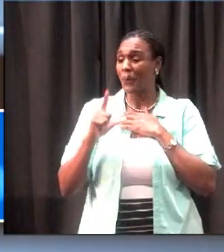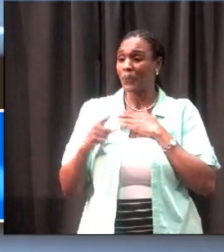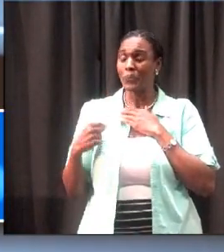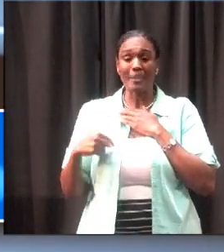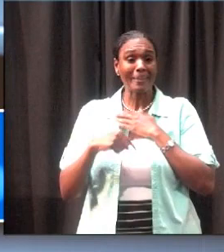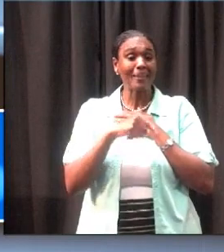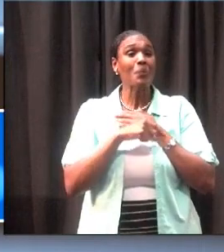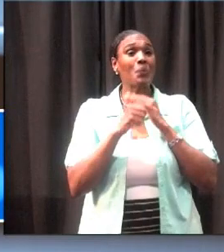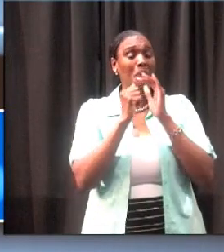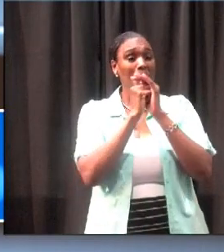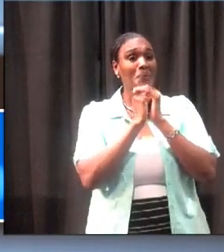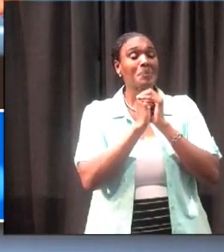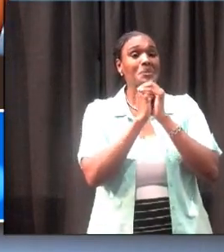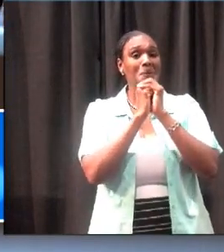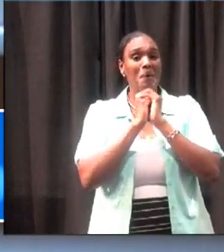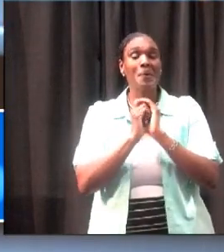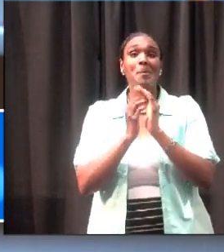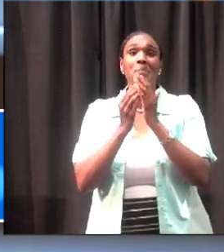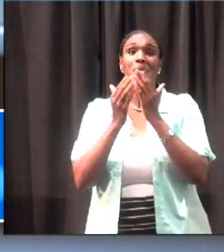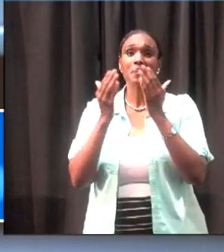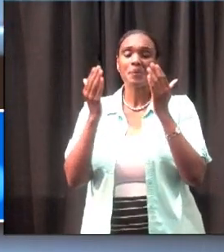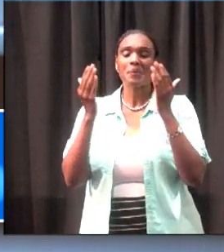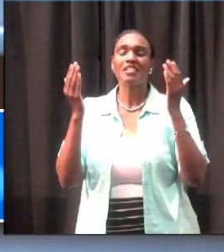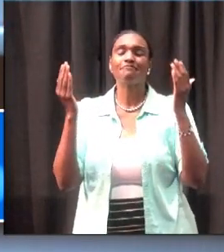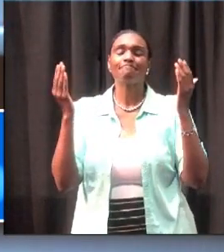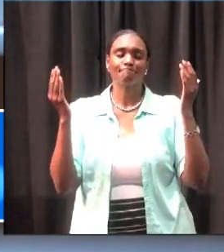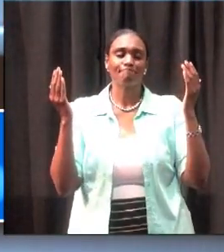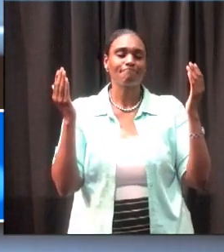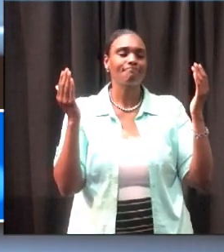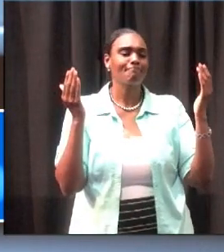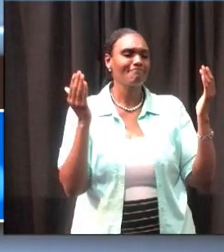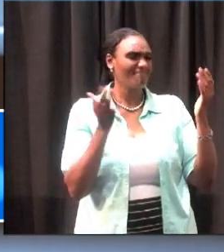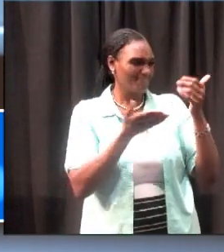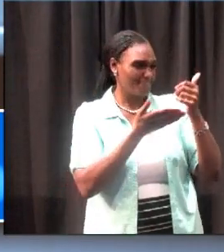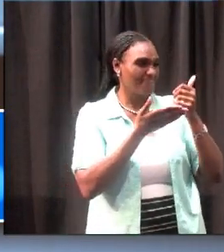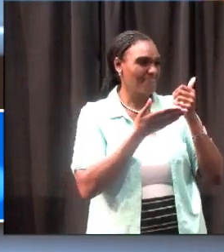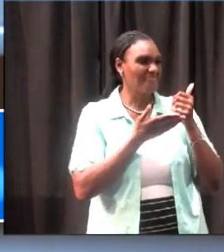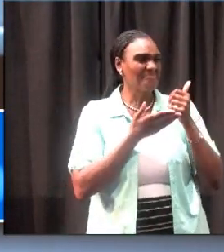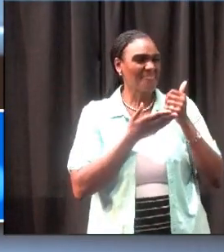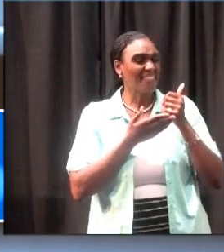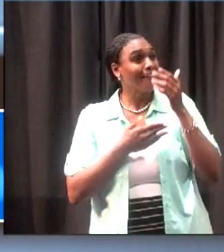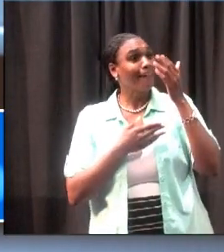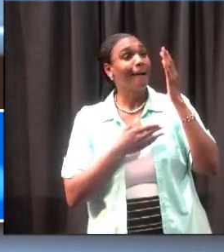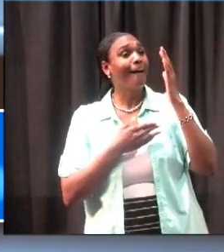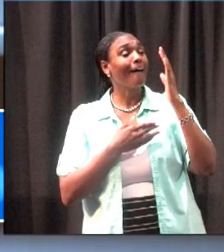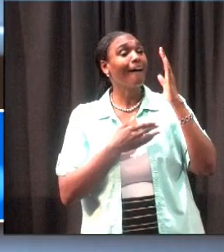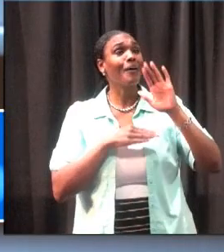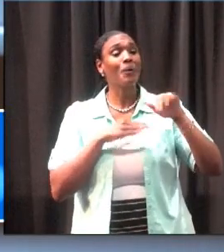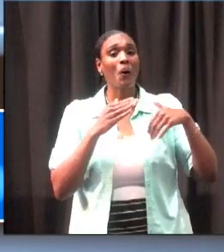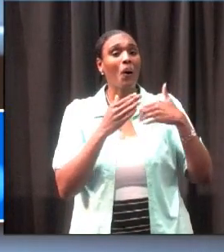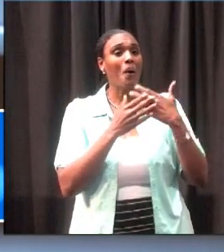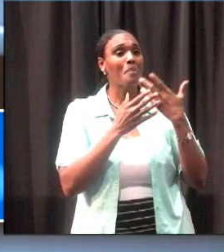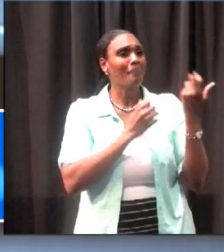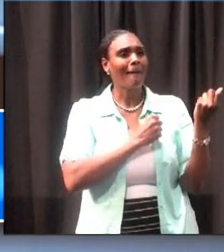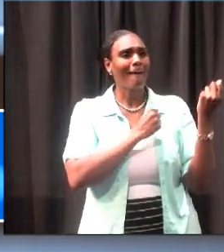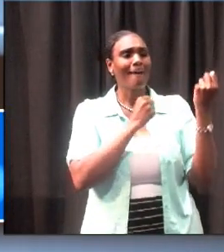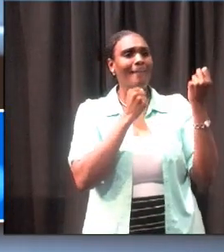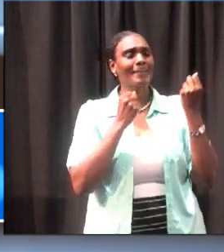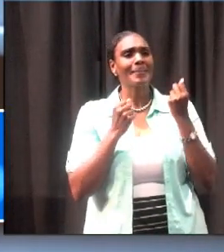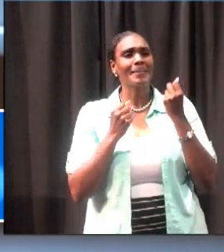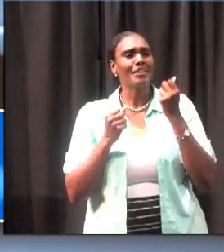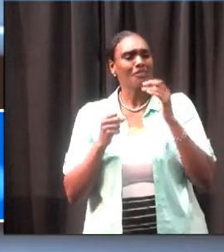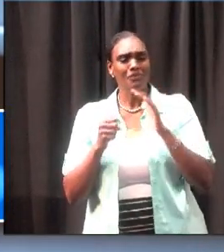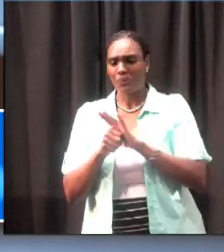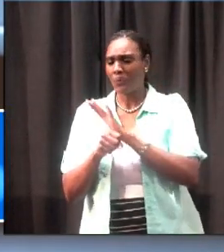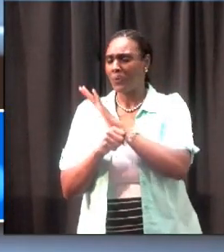Oh, oh, oh, oh, we worship you. Help me sing. God Almighty, he's